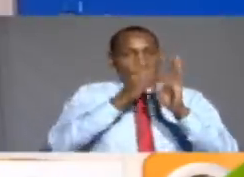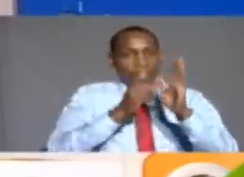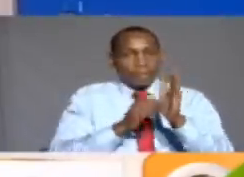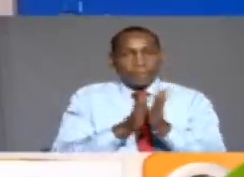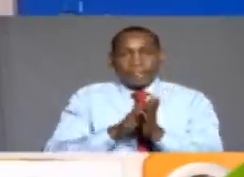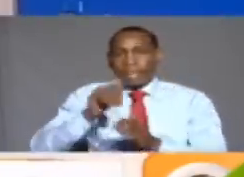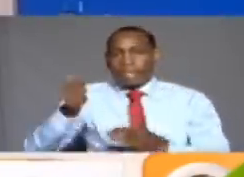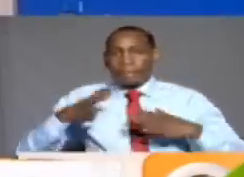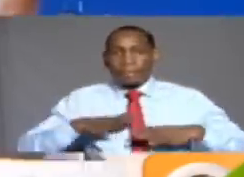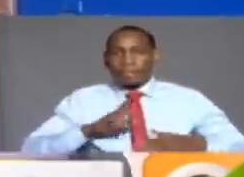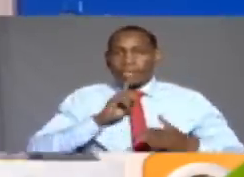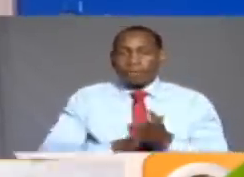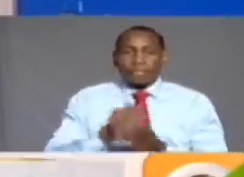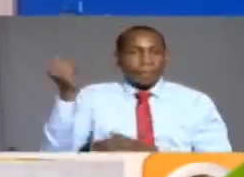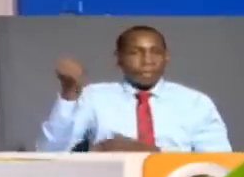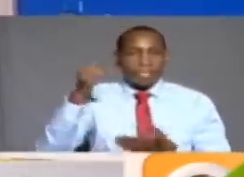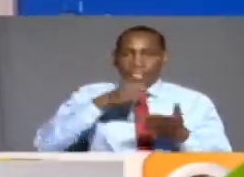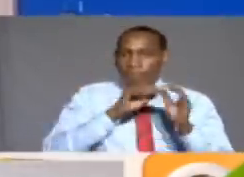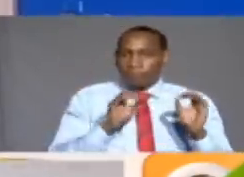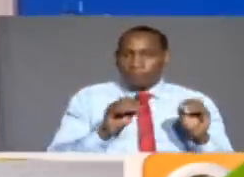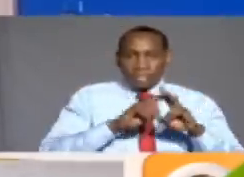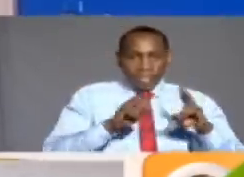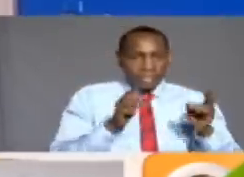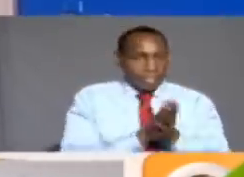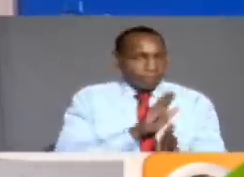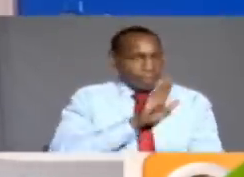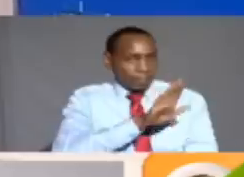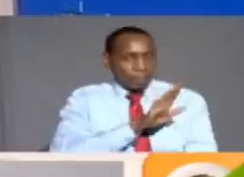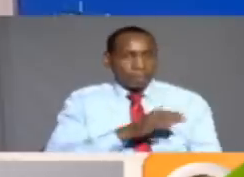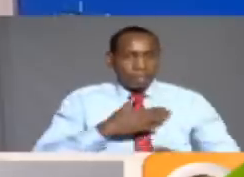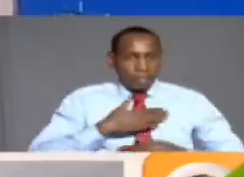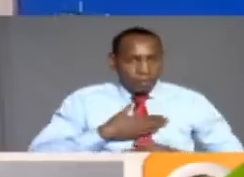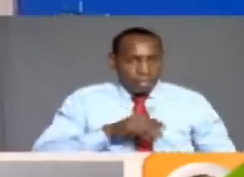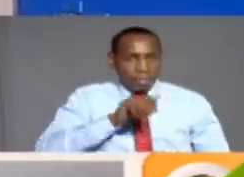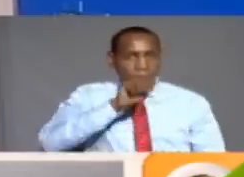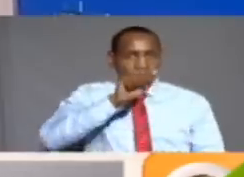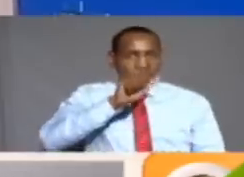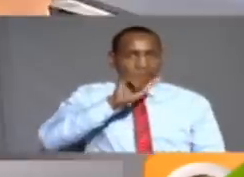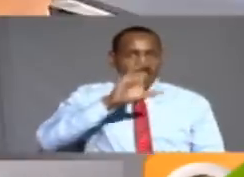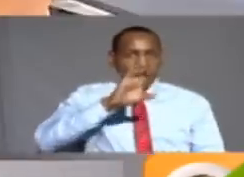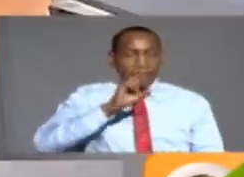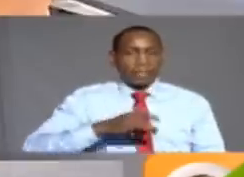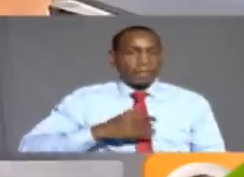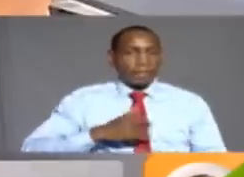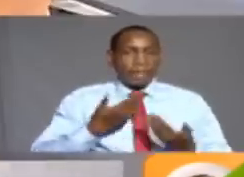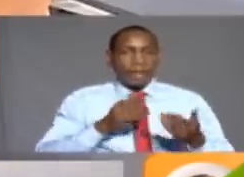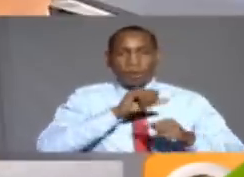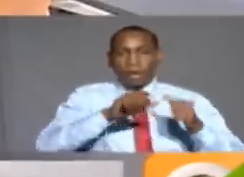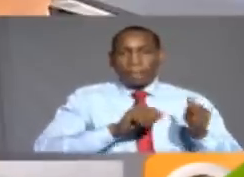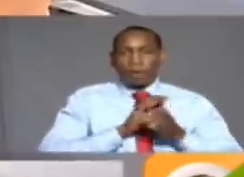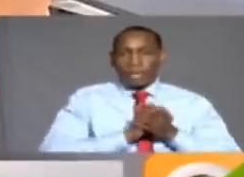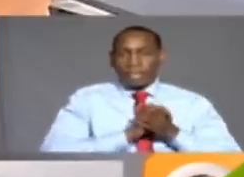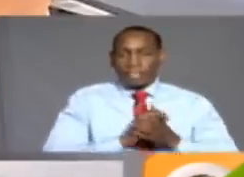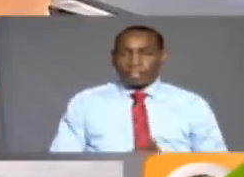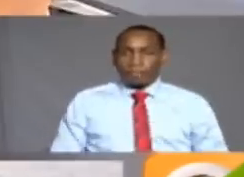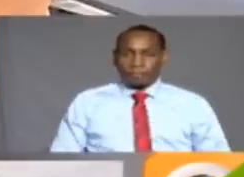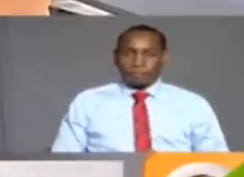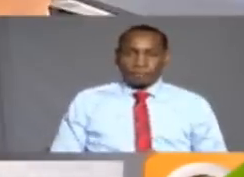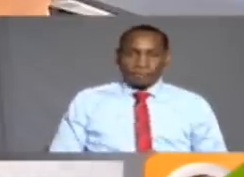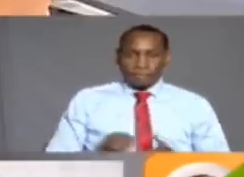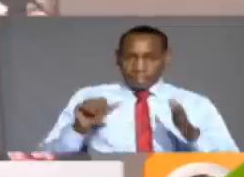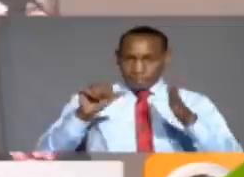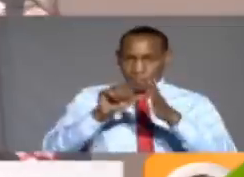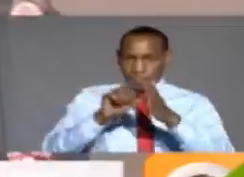ones who are saying people should not politic. I'll start with you, Honorable Ali Sohome. What do you feel of the handshake? I think the problem